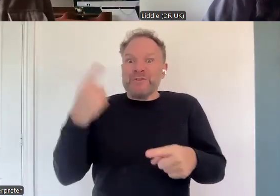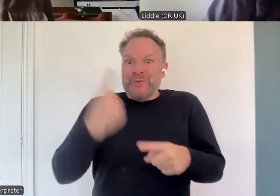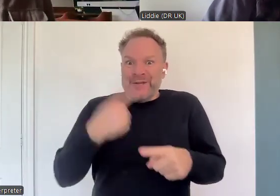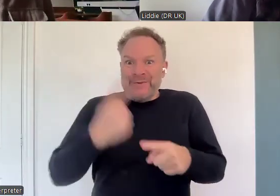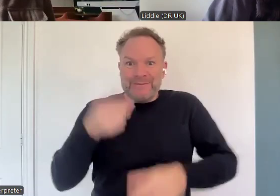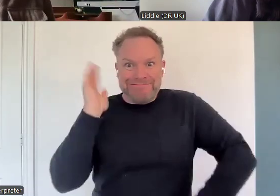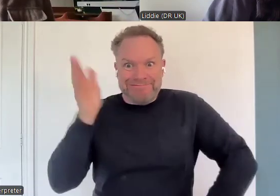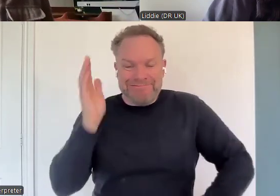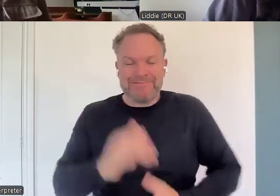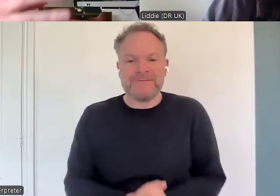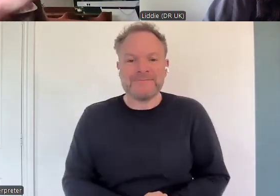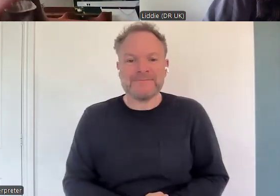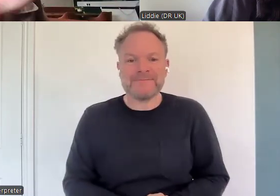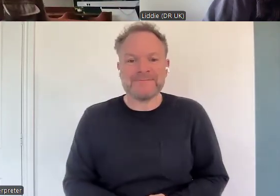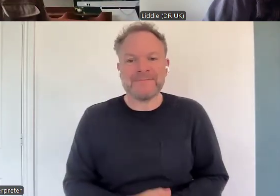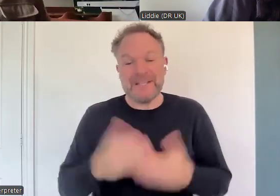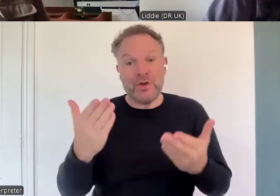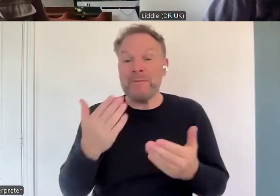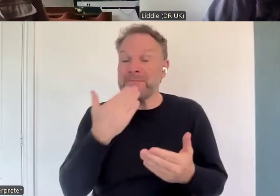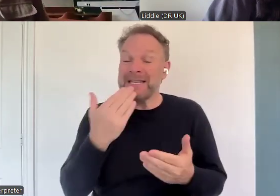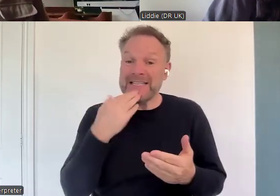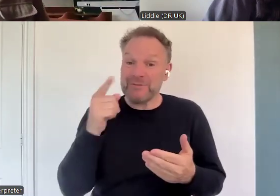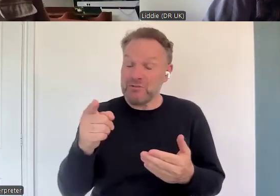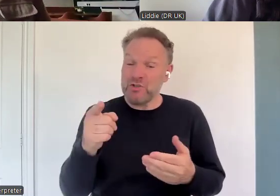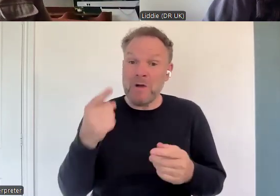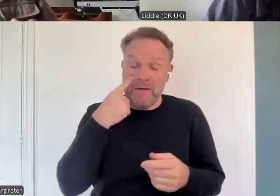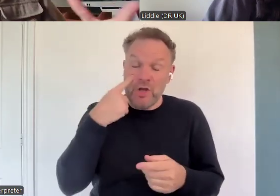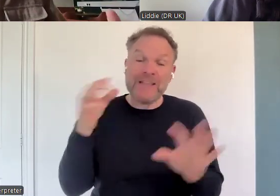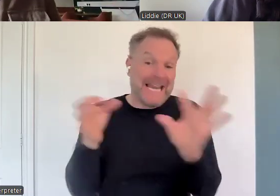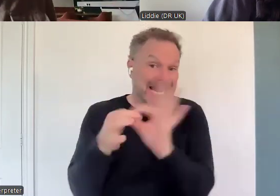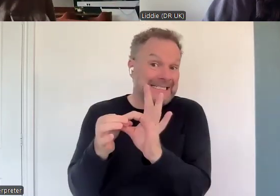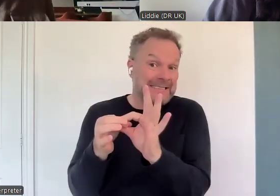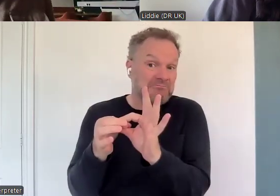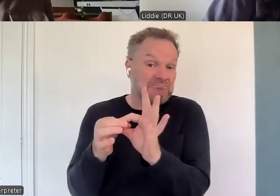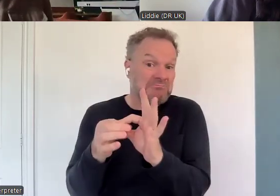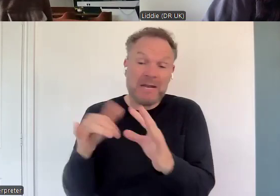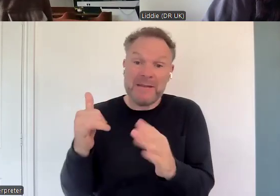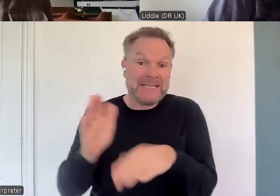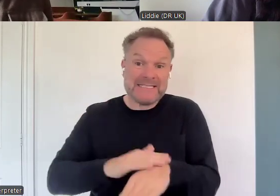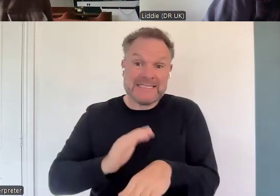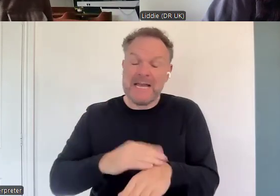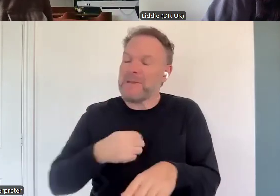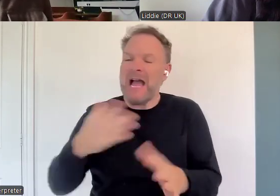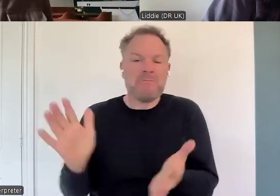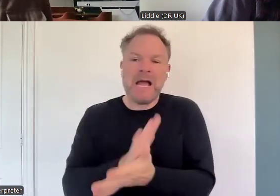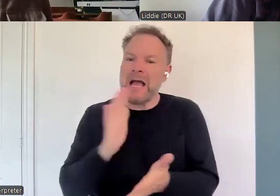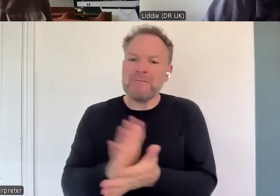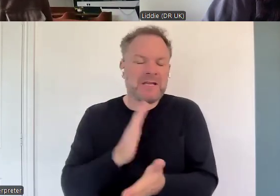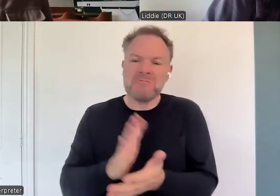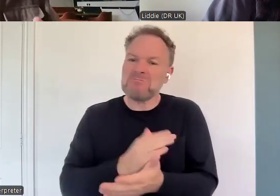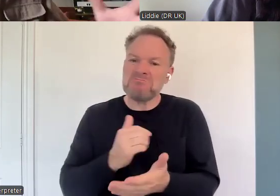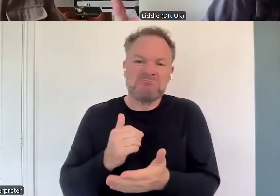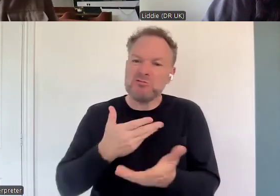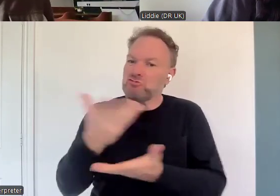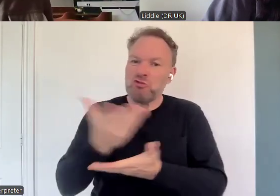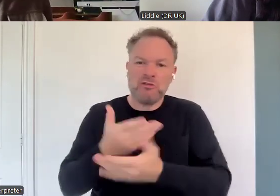tour. Like I said, do follow up on those links. And with any time we have remaining, I would be more than happy to reflect on and answer